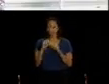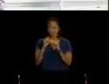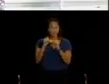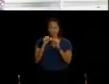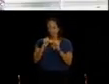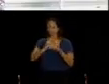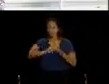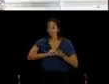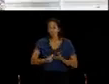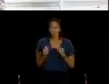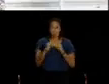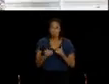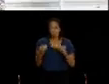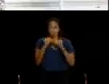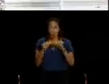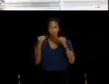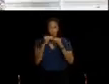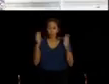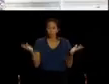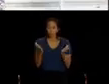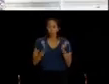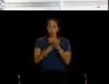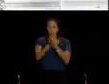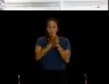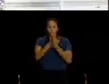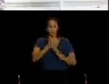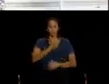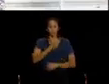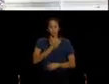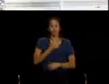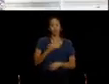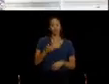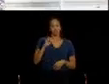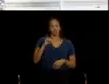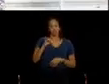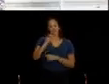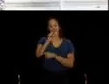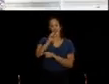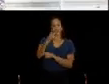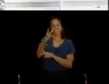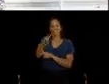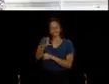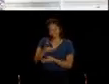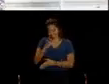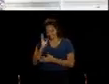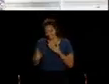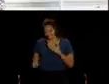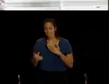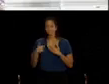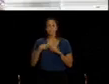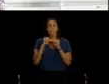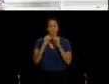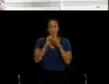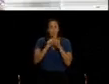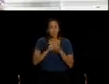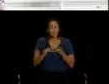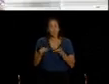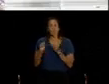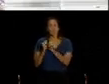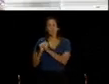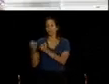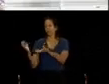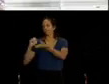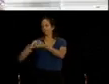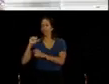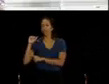kept pushing forward, and by the end of that year, I had a literary agent. His name is Alex Slater, and we've been working